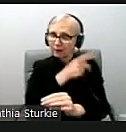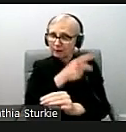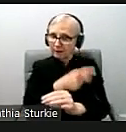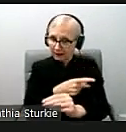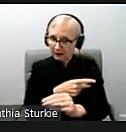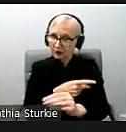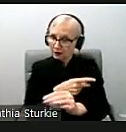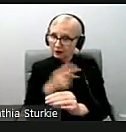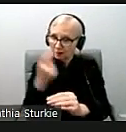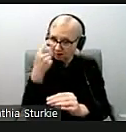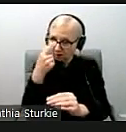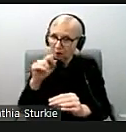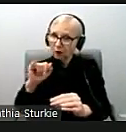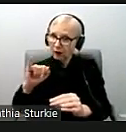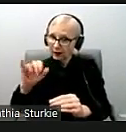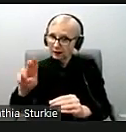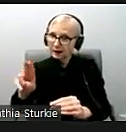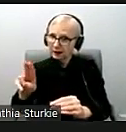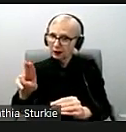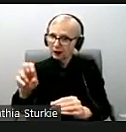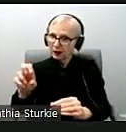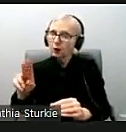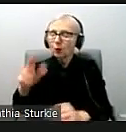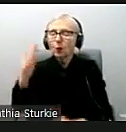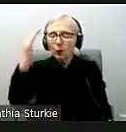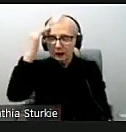available, we have the tools in place to do that.